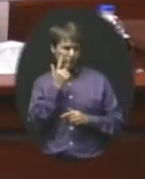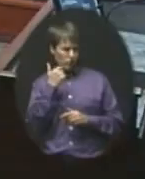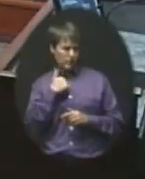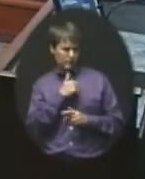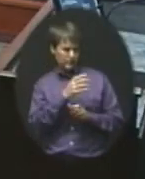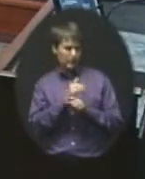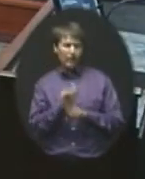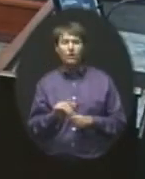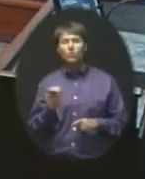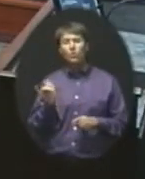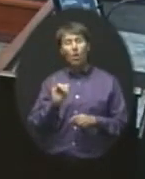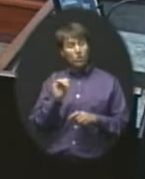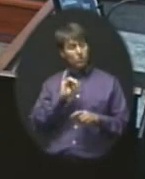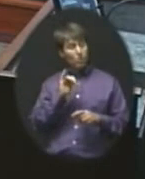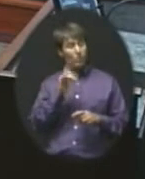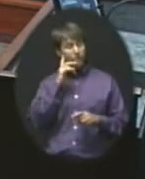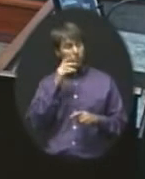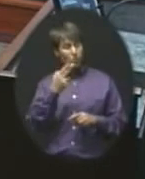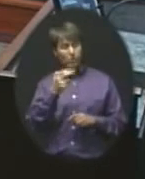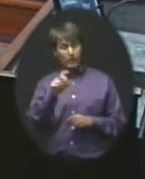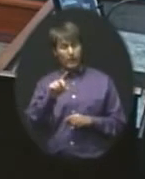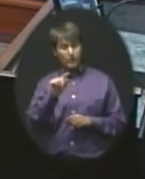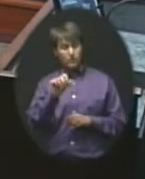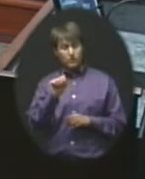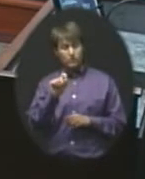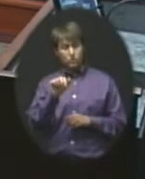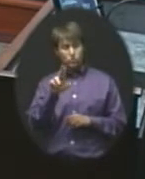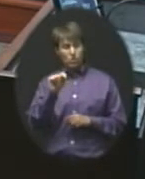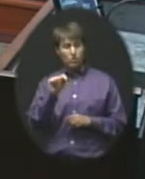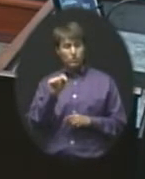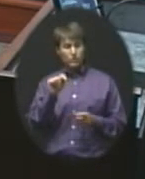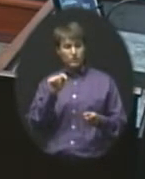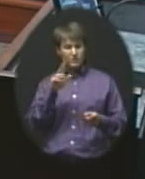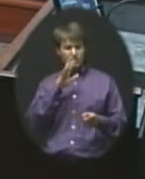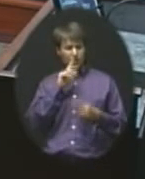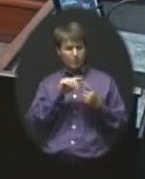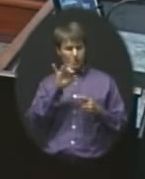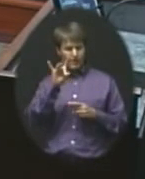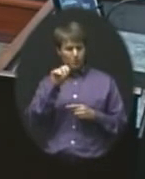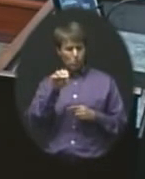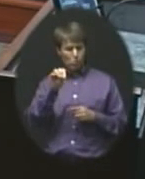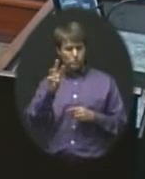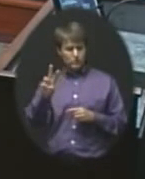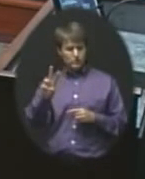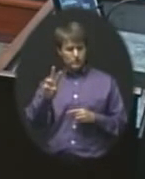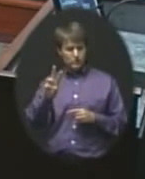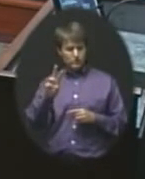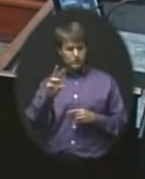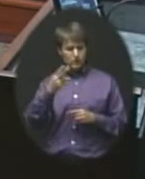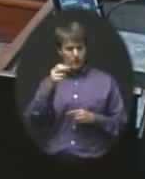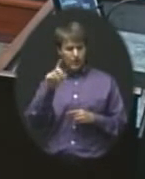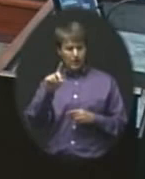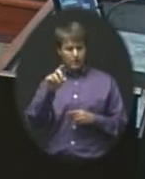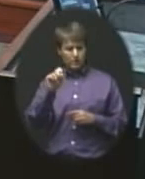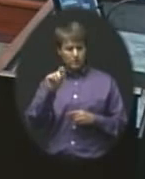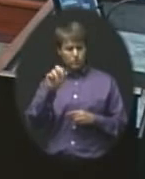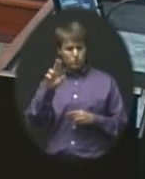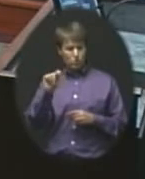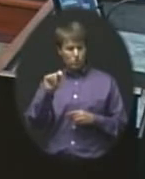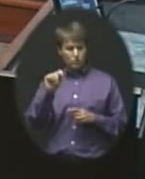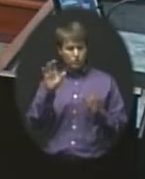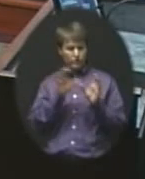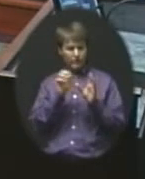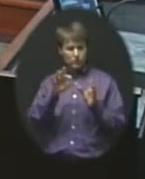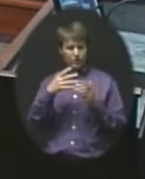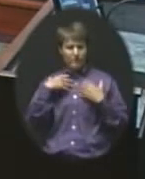And also, in regards to Head Start, Ms. Hill could talk about 8.06, which is the Head Start certification of health and safety screening, Nick,